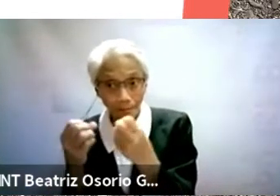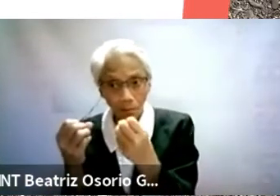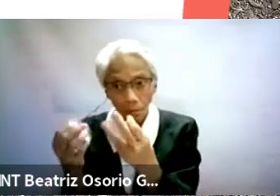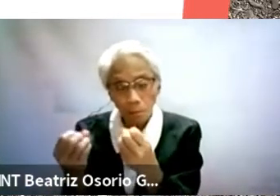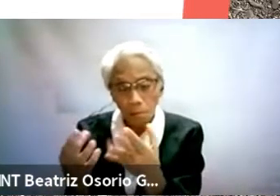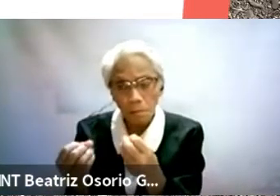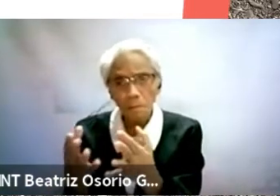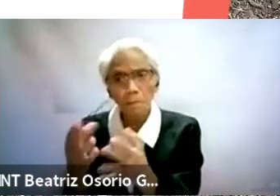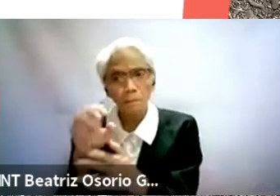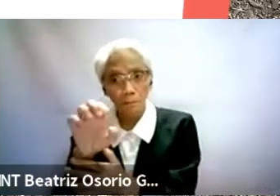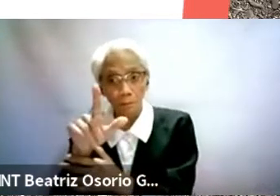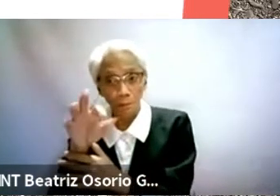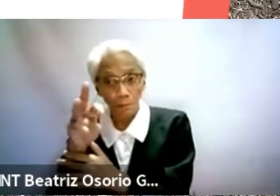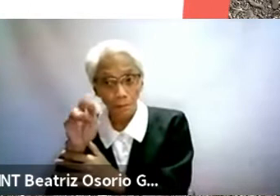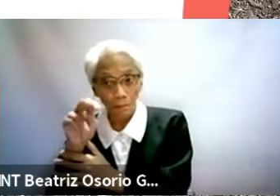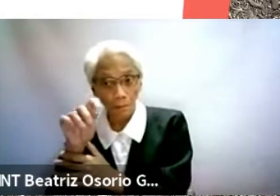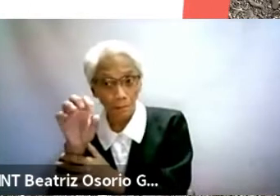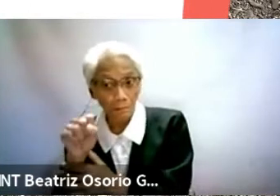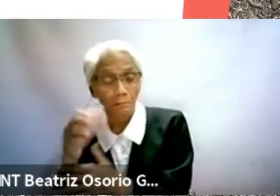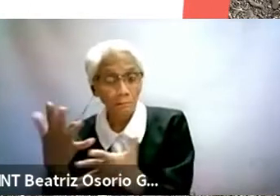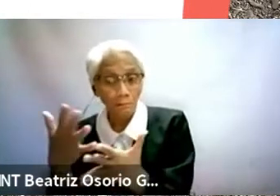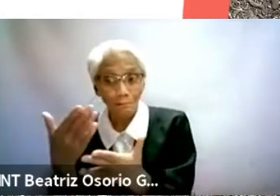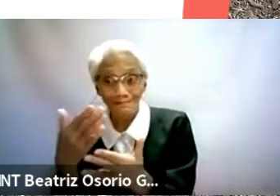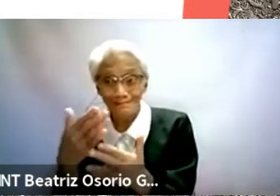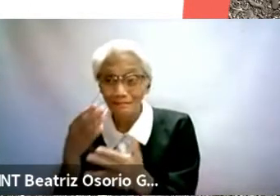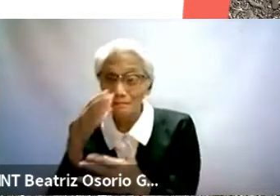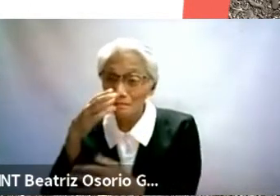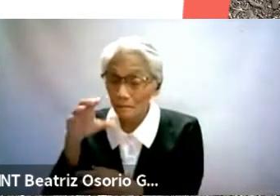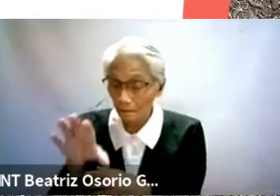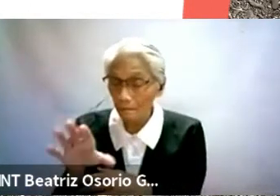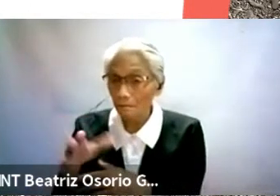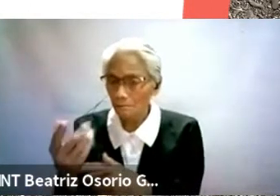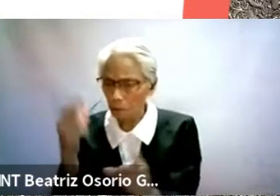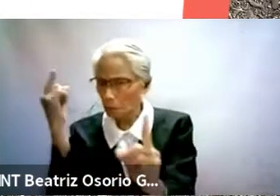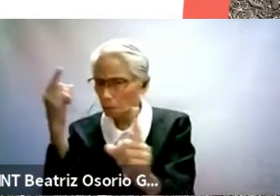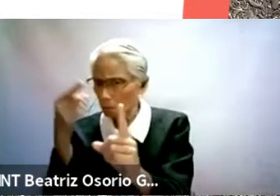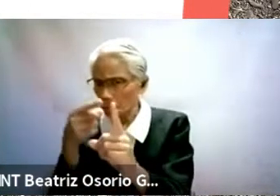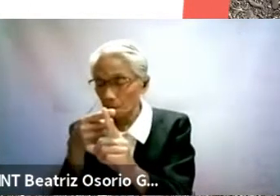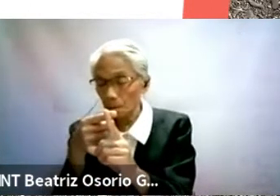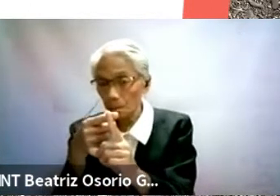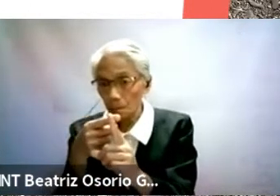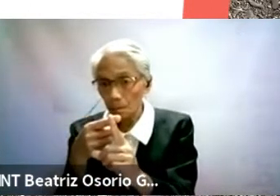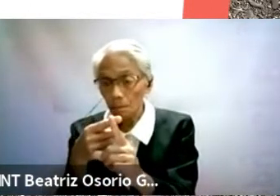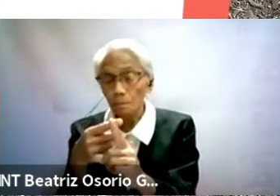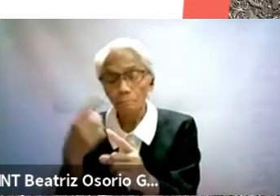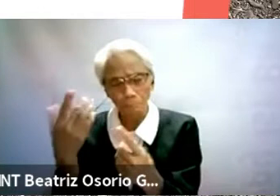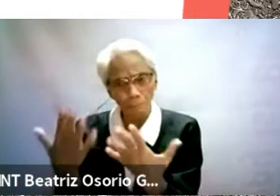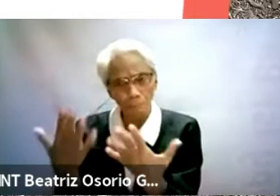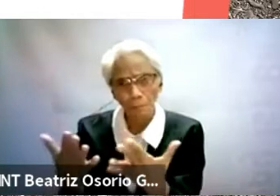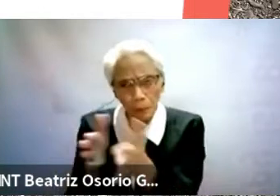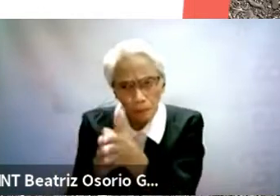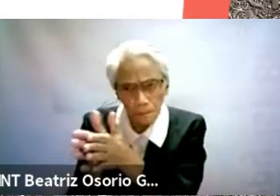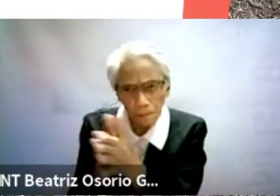elements of the general comment that really point to the importance of the right to of remedy, of due diligence,